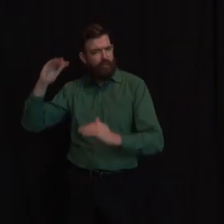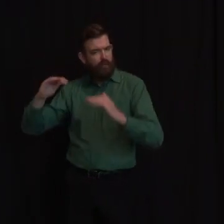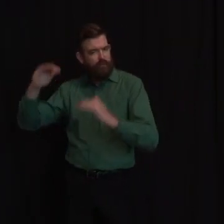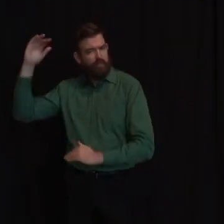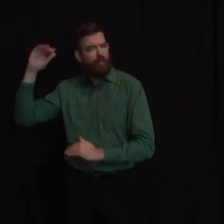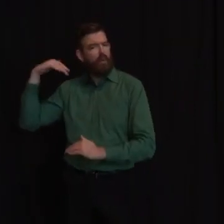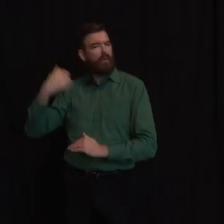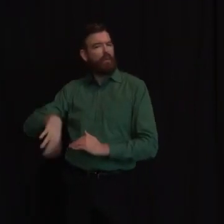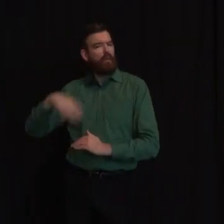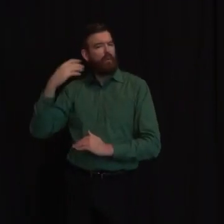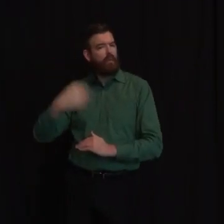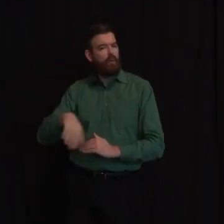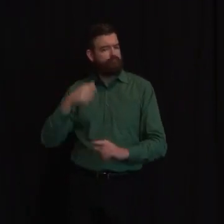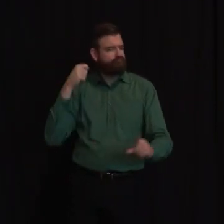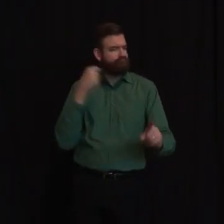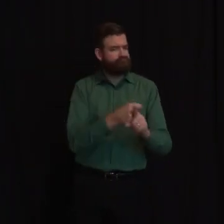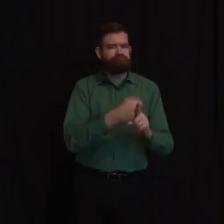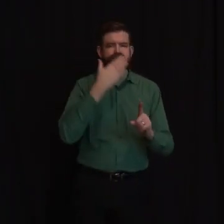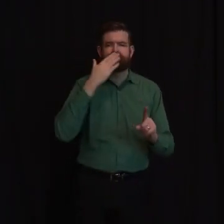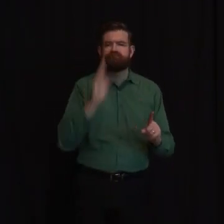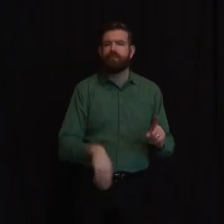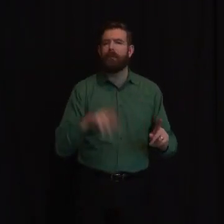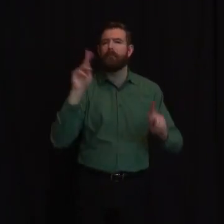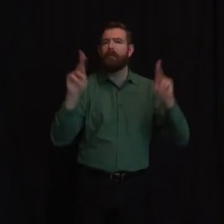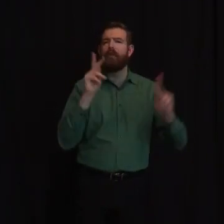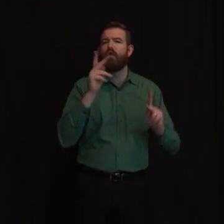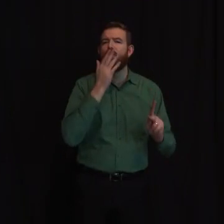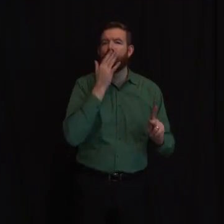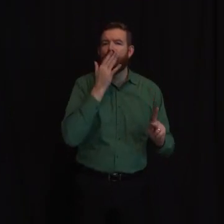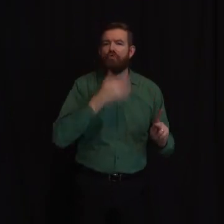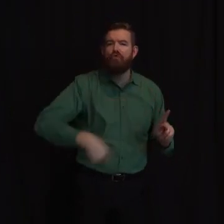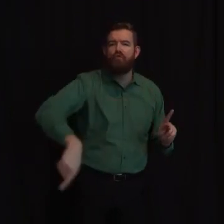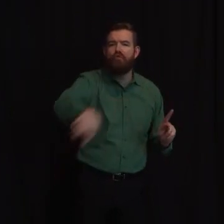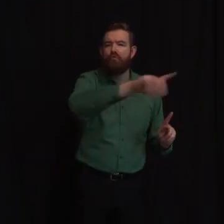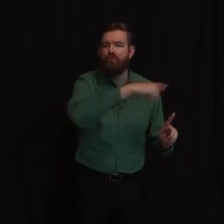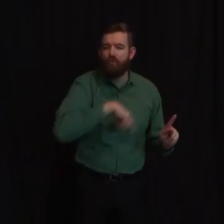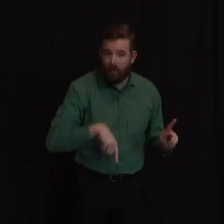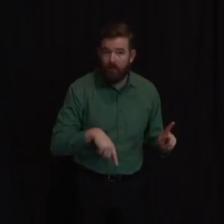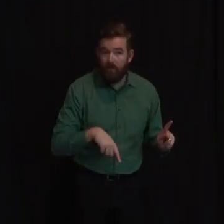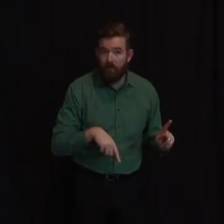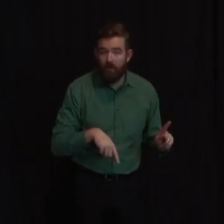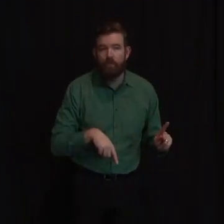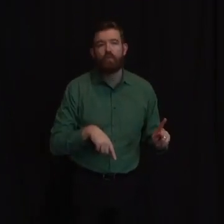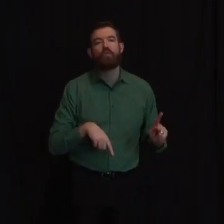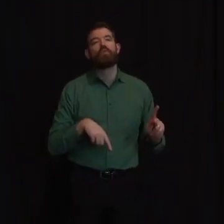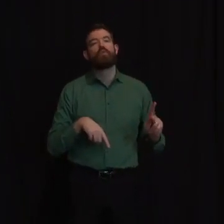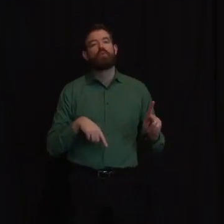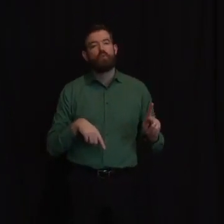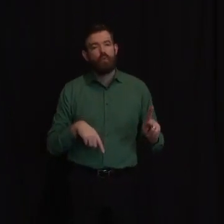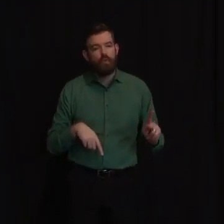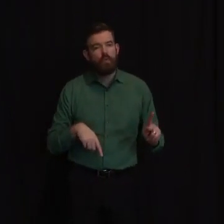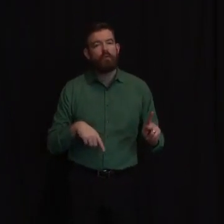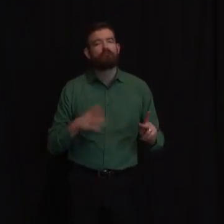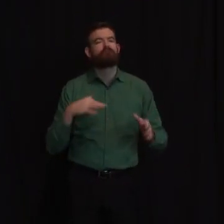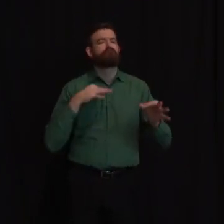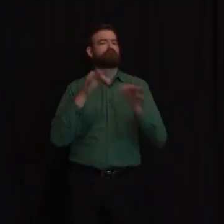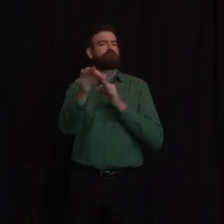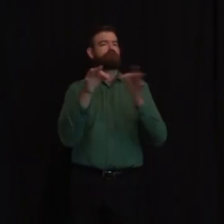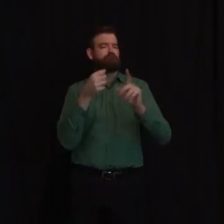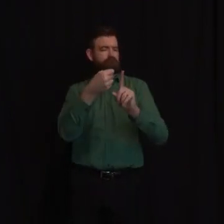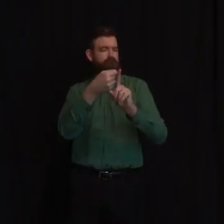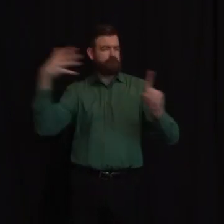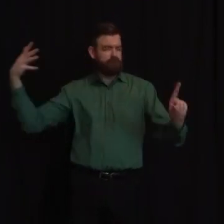color. So I'd like to put that in a little more context this afternoon. Studies